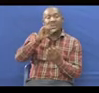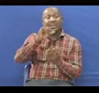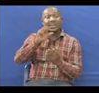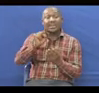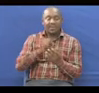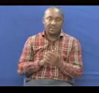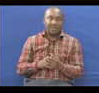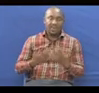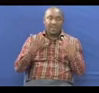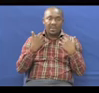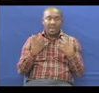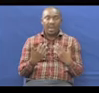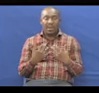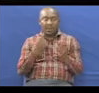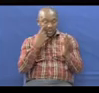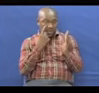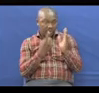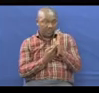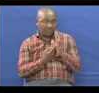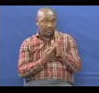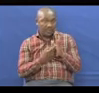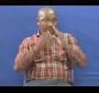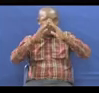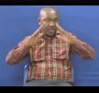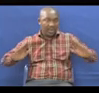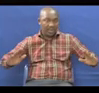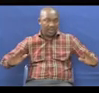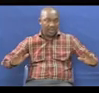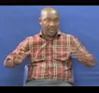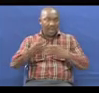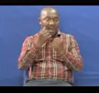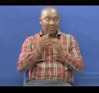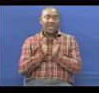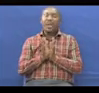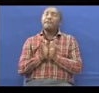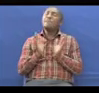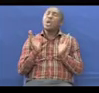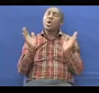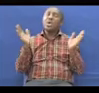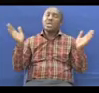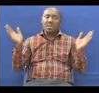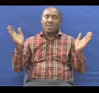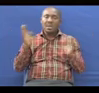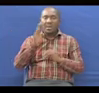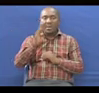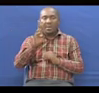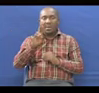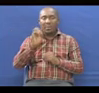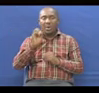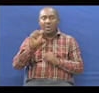their base is broad, having of a broad structure, this indicates that a country is